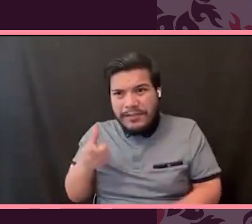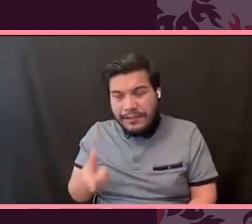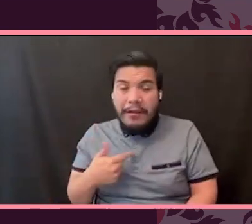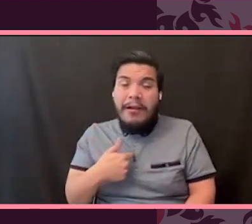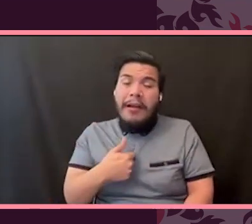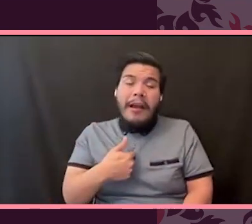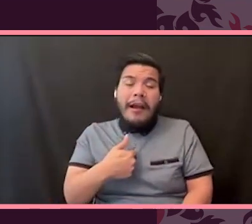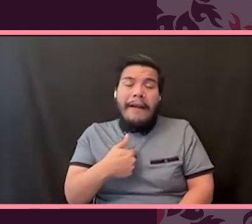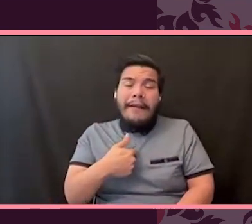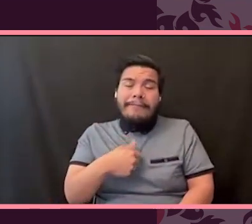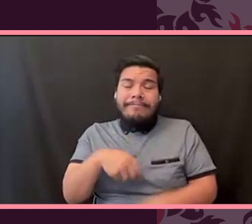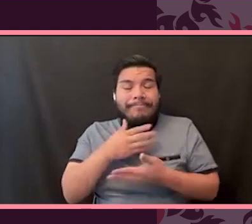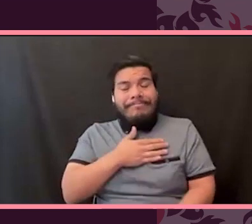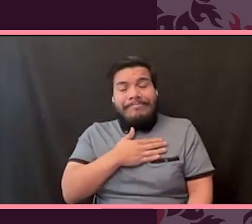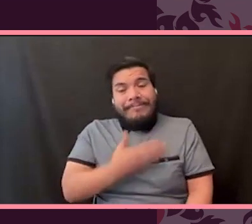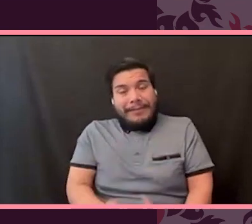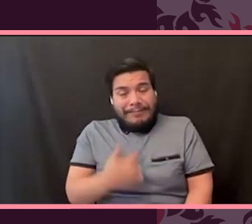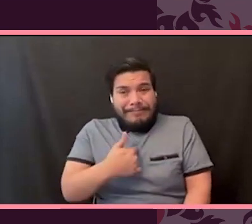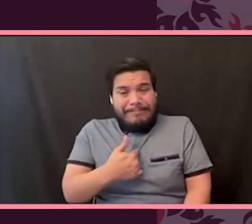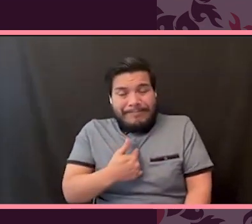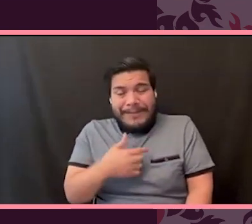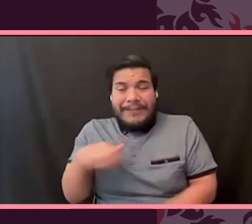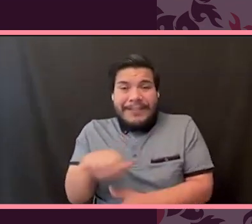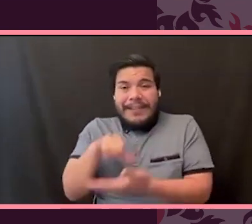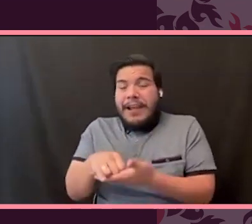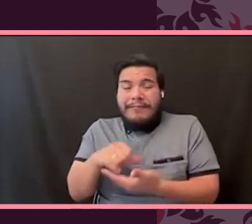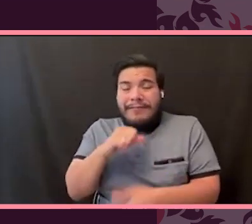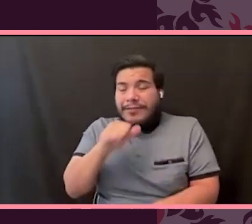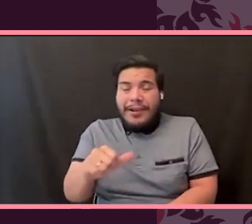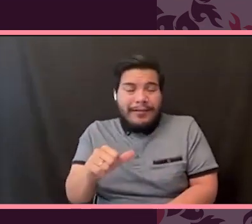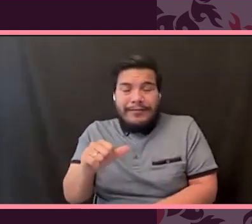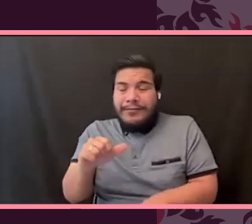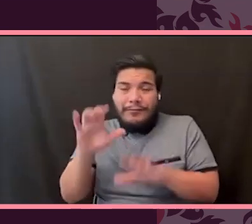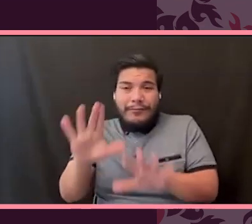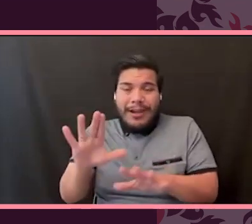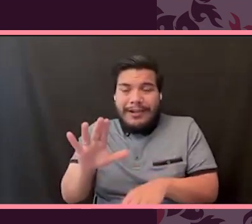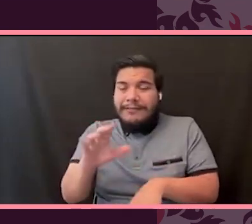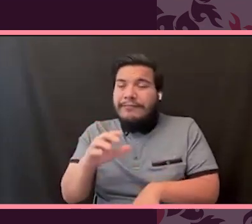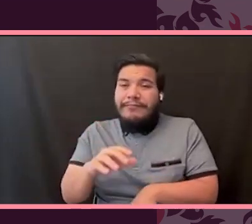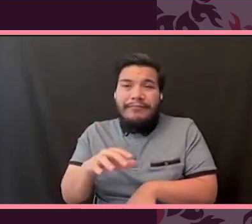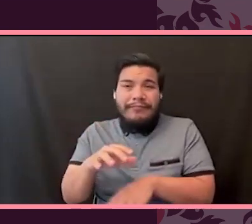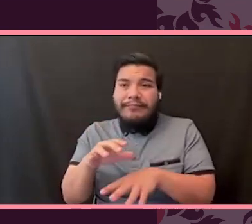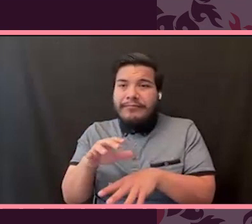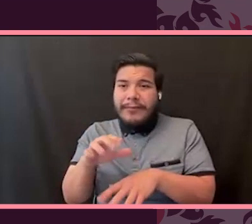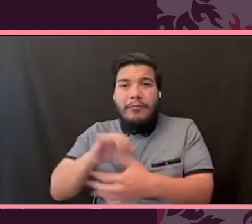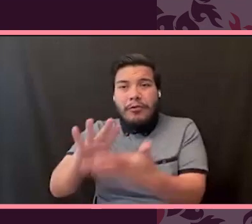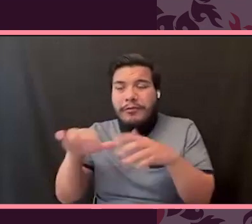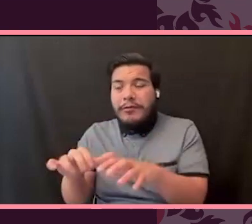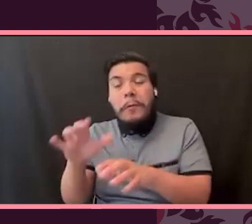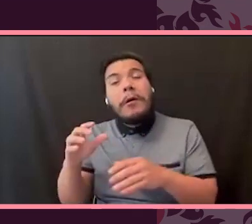Like, I don't think I've done a great job of that, and I'm learning to do more and more of listening